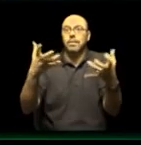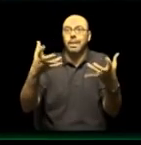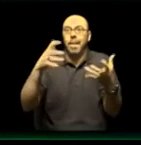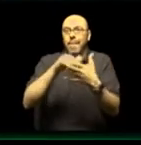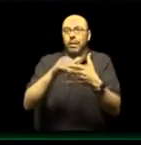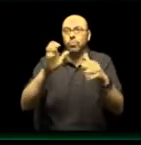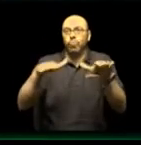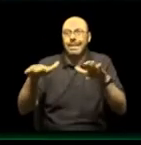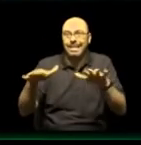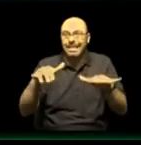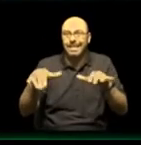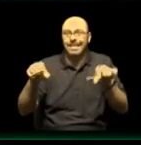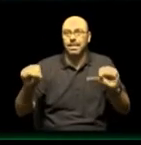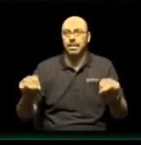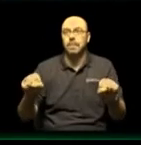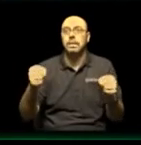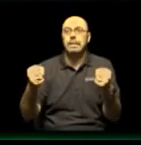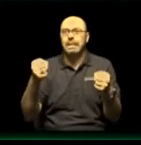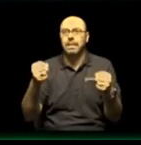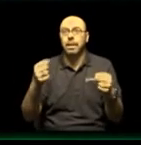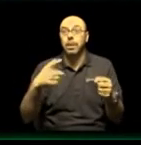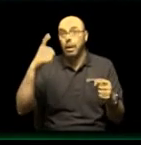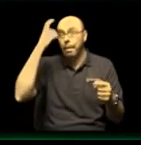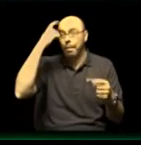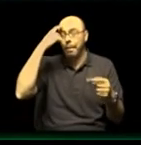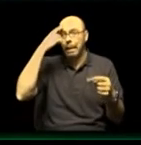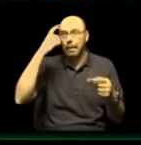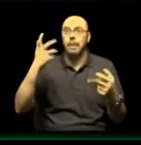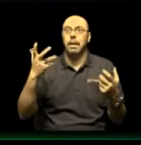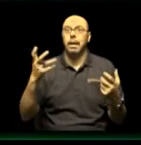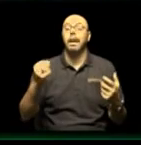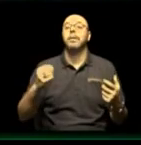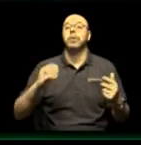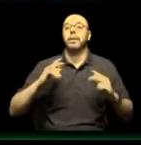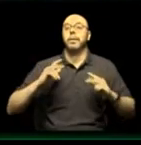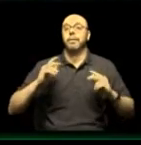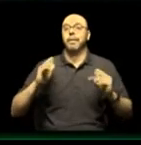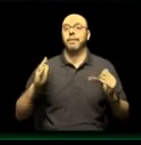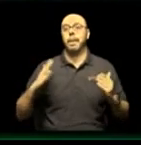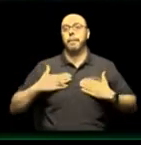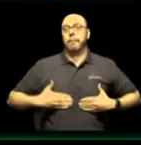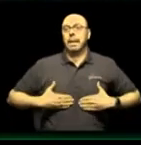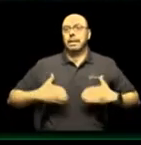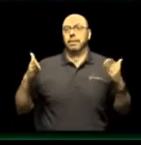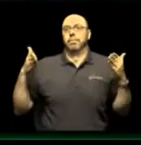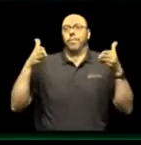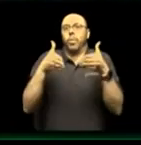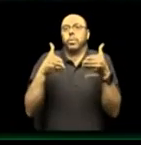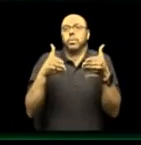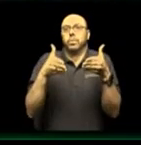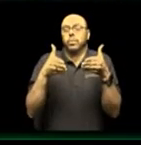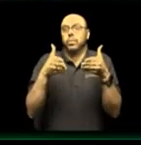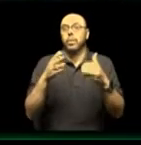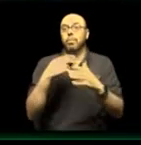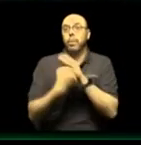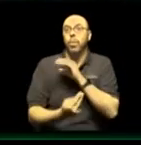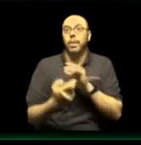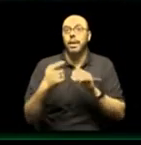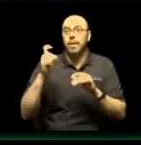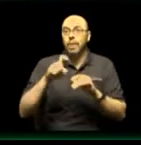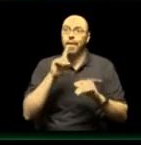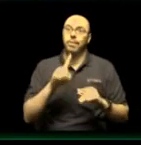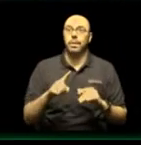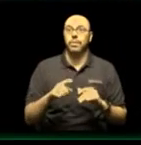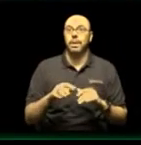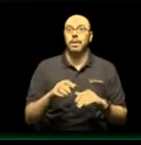And you have to make it brain, physical, and mental focus. Because you're racing the same track, you have to hit